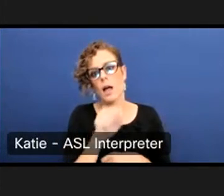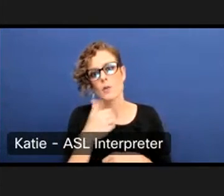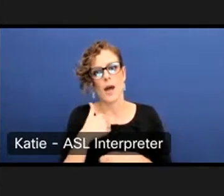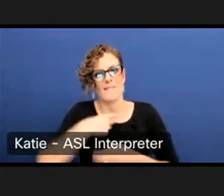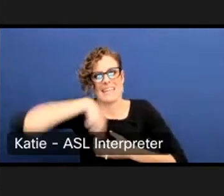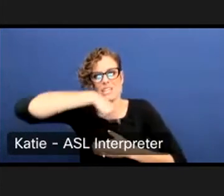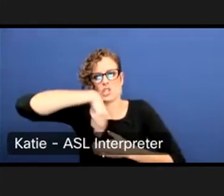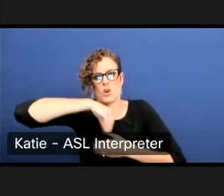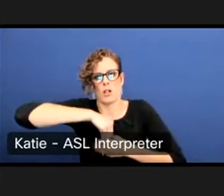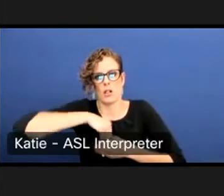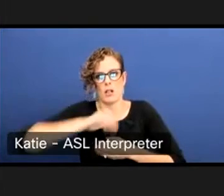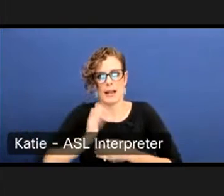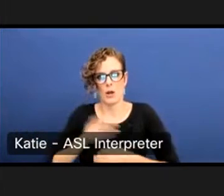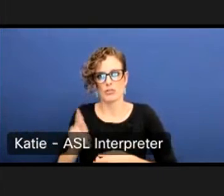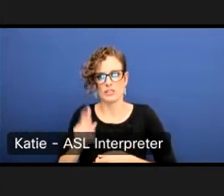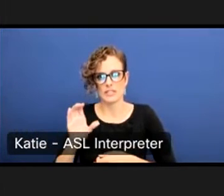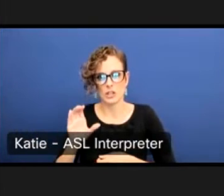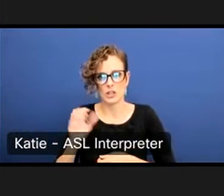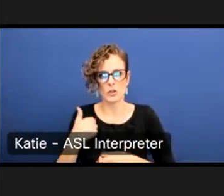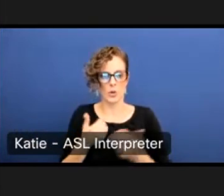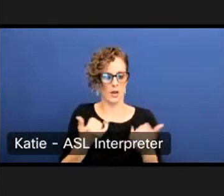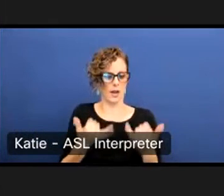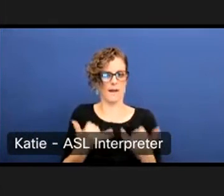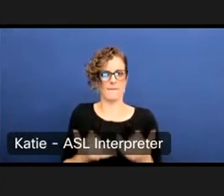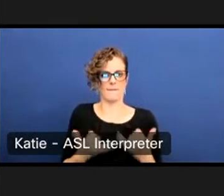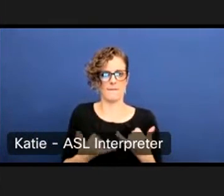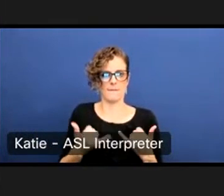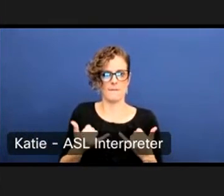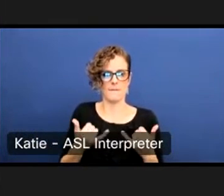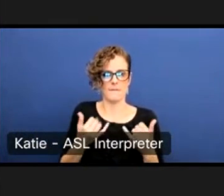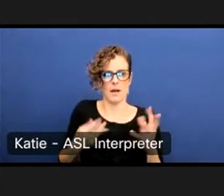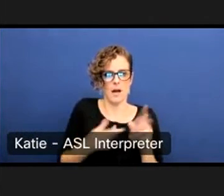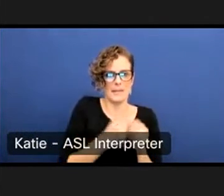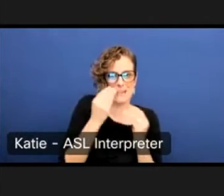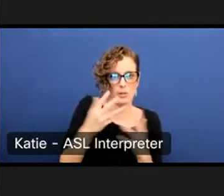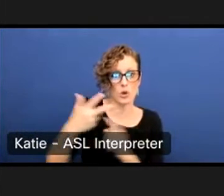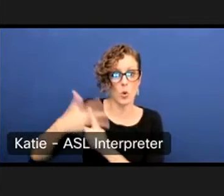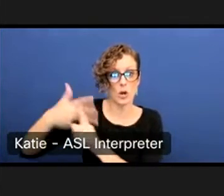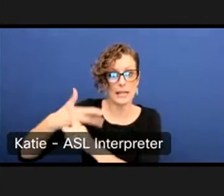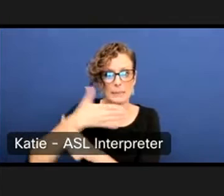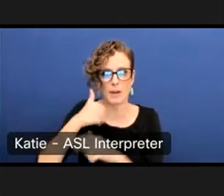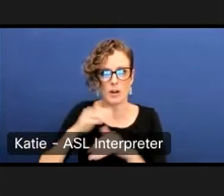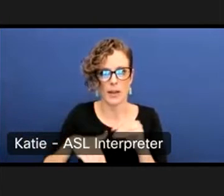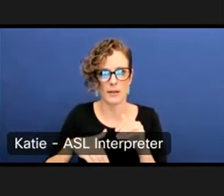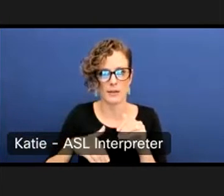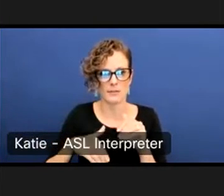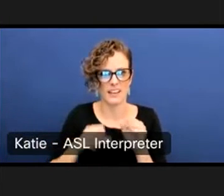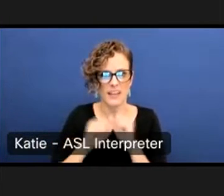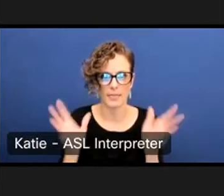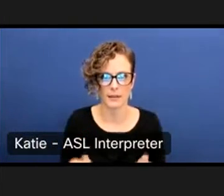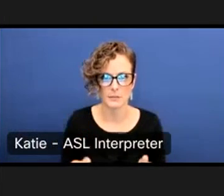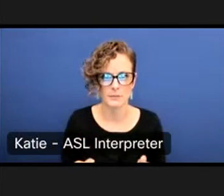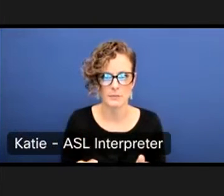here at our regional center so that we have updated information, and quarterly would certainly be better than what we have now, which is nothing, and monthly would